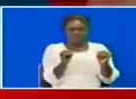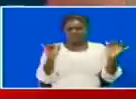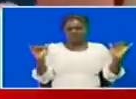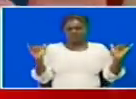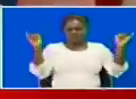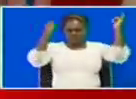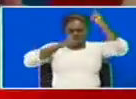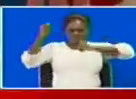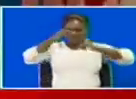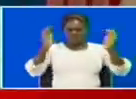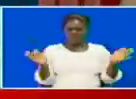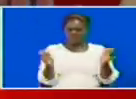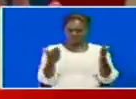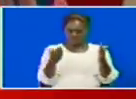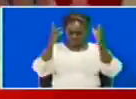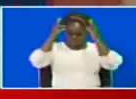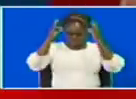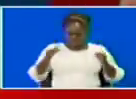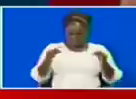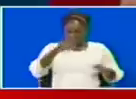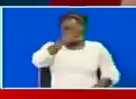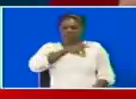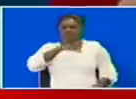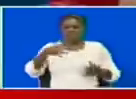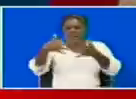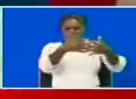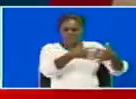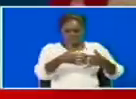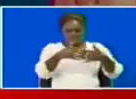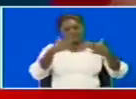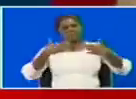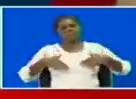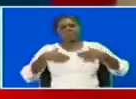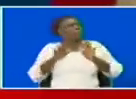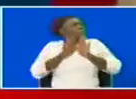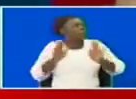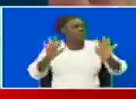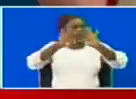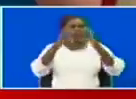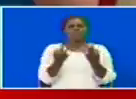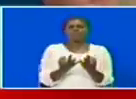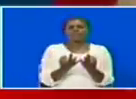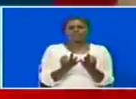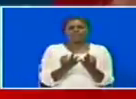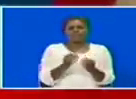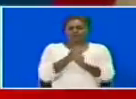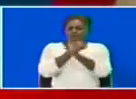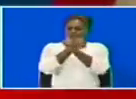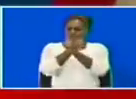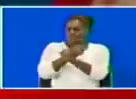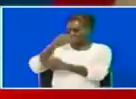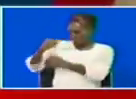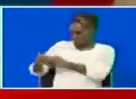Affairs will be made to benefit American workers and American fames amilies we must protect our